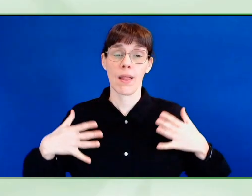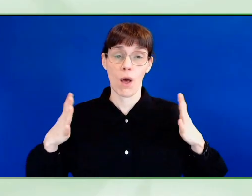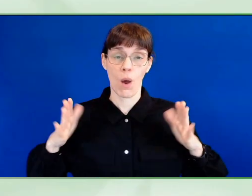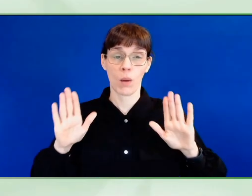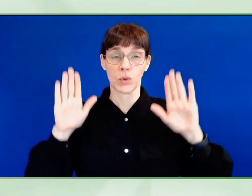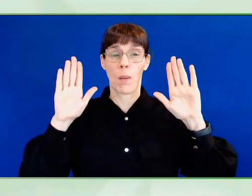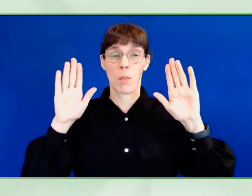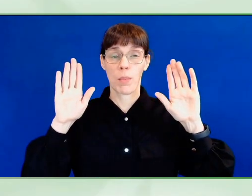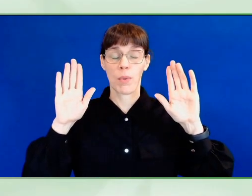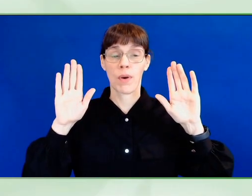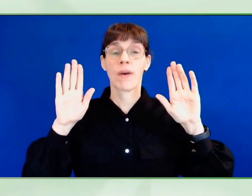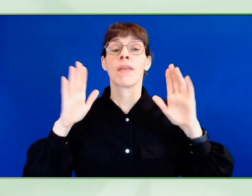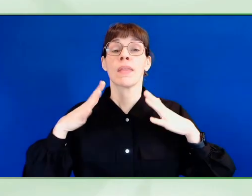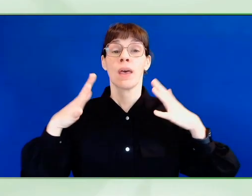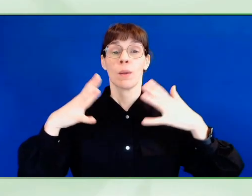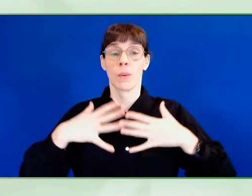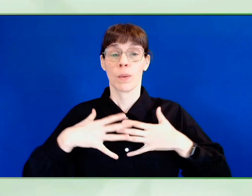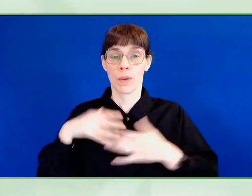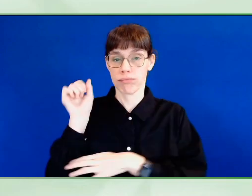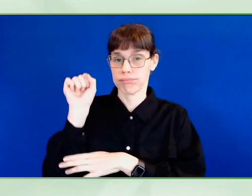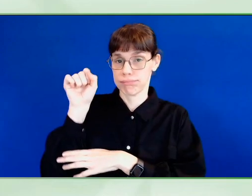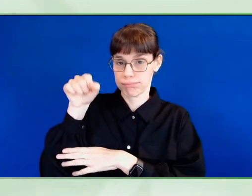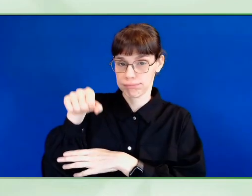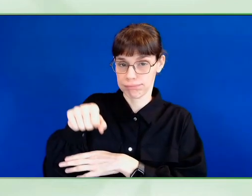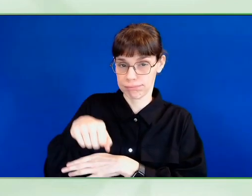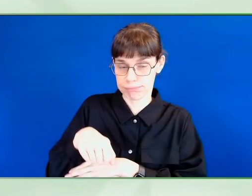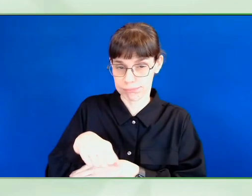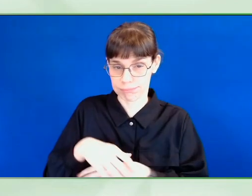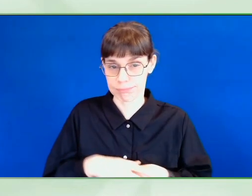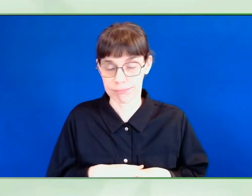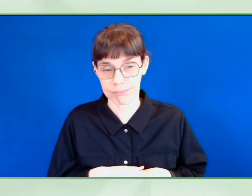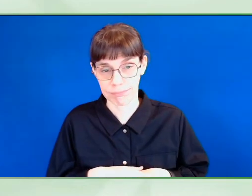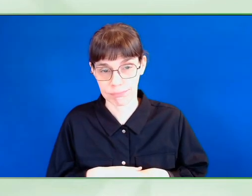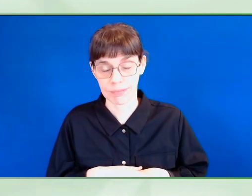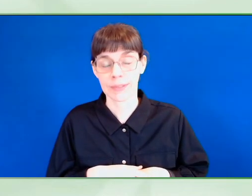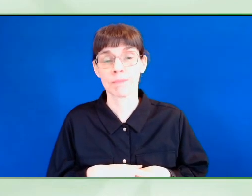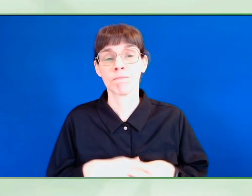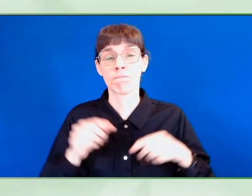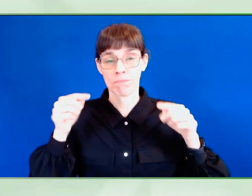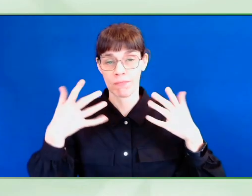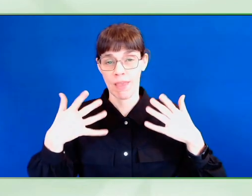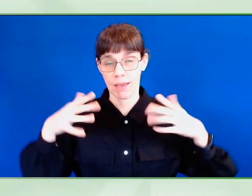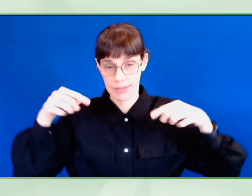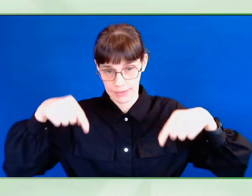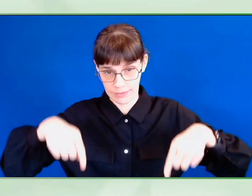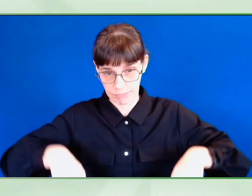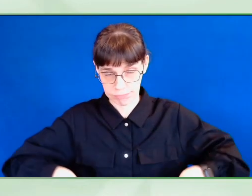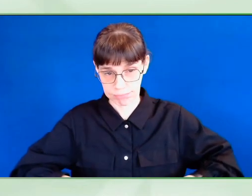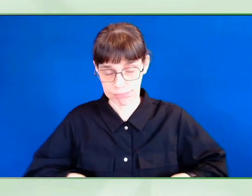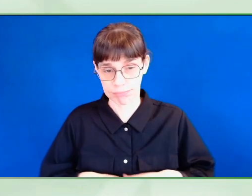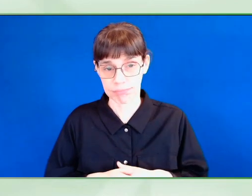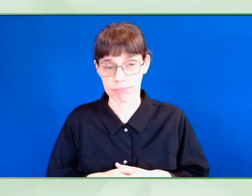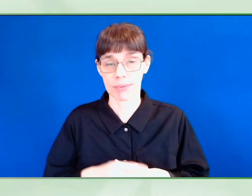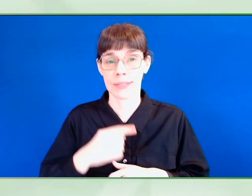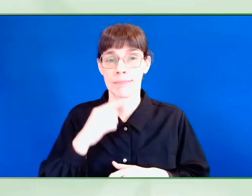Exhale, coming into a forward fold. Hands can come down on the thighs or down towards the legs, tucking chin towards the chest,